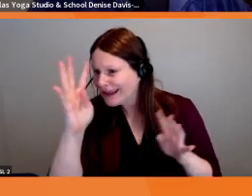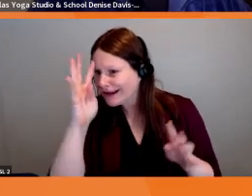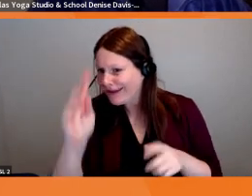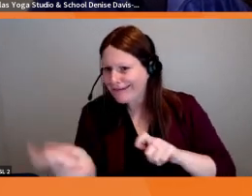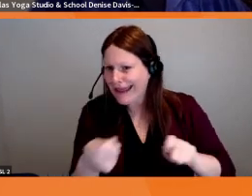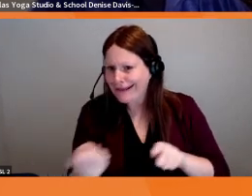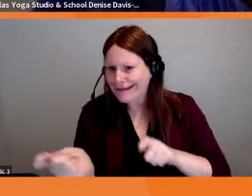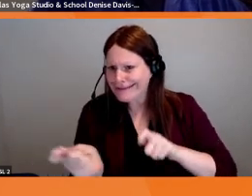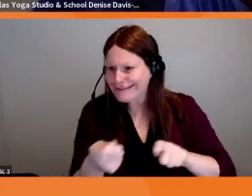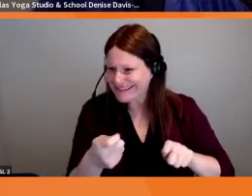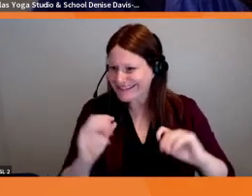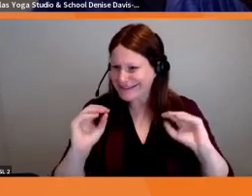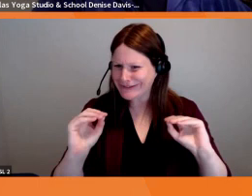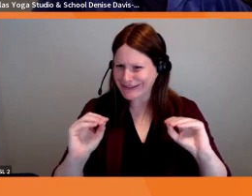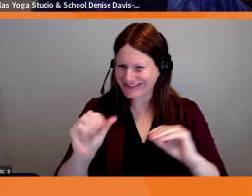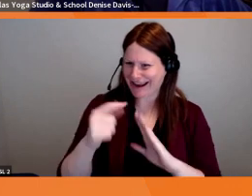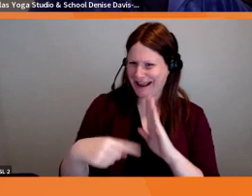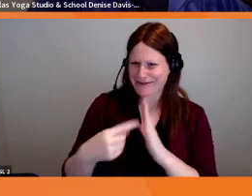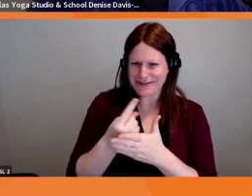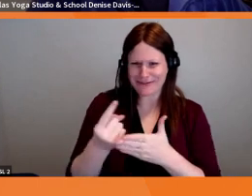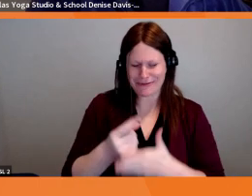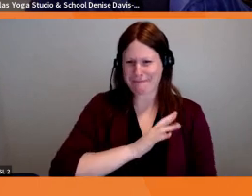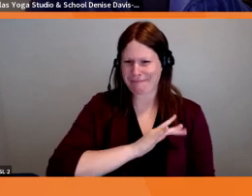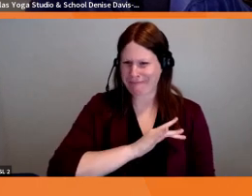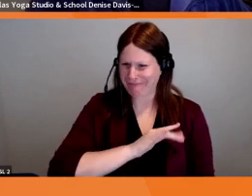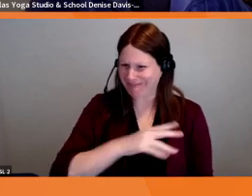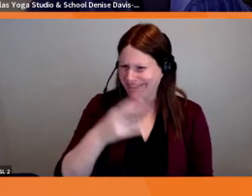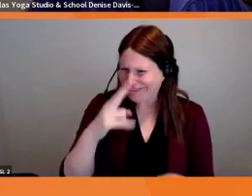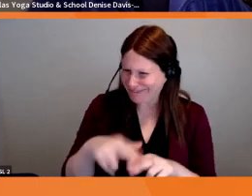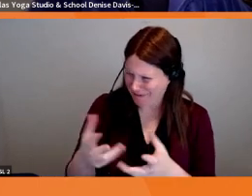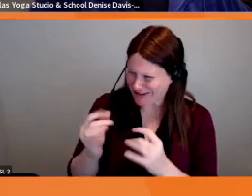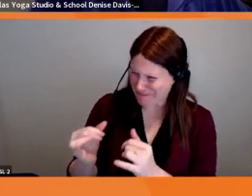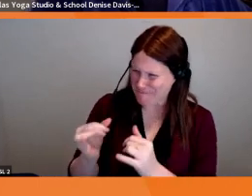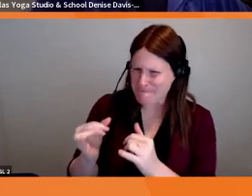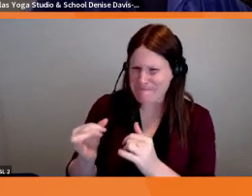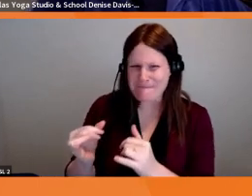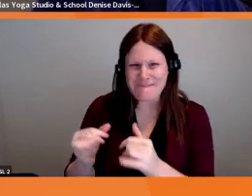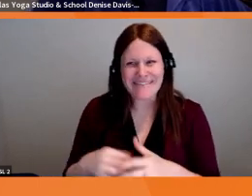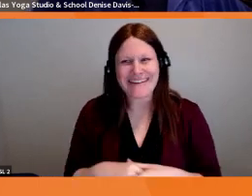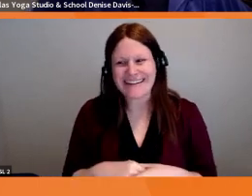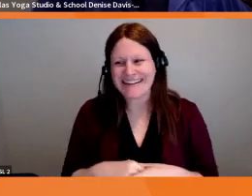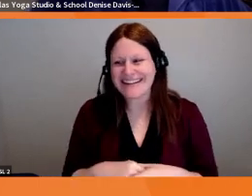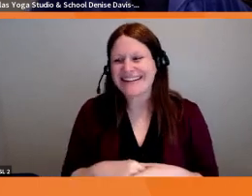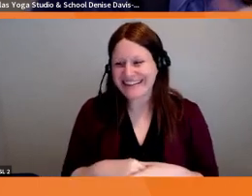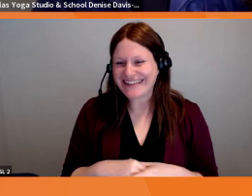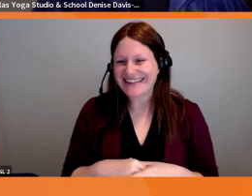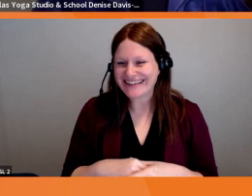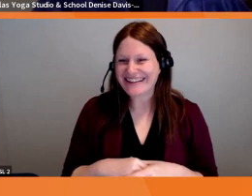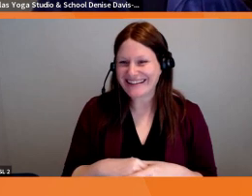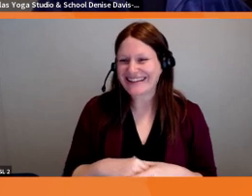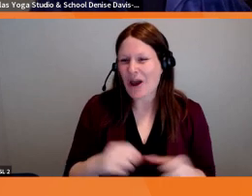instructions 10 hours a week. Nice. That sounds like fun. That's, I want to do that too. cold plunge in Georgian Bay 2 to 3 times a